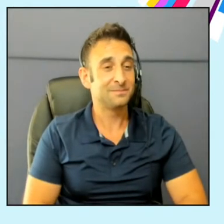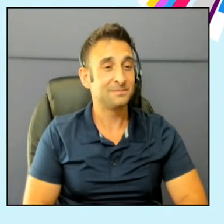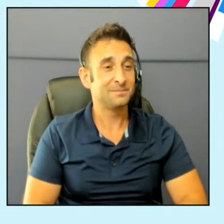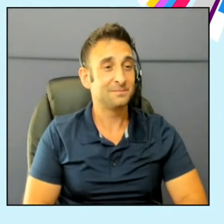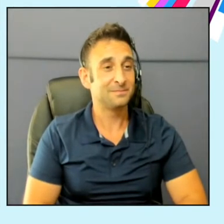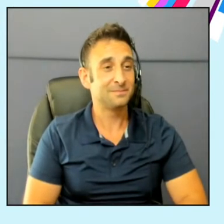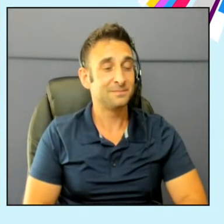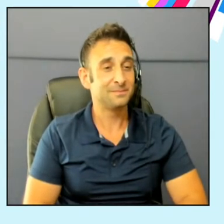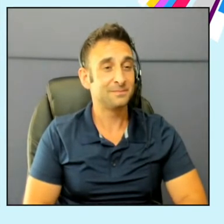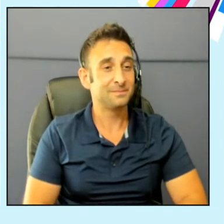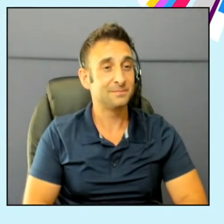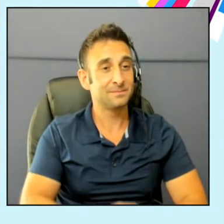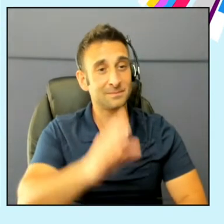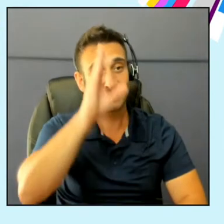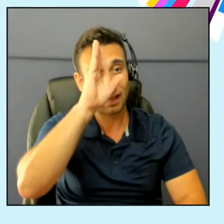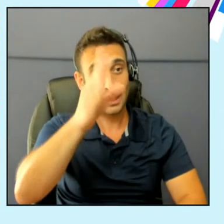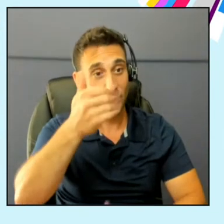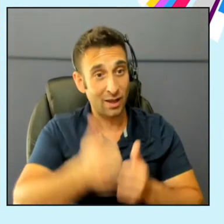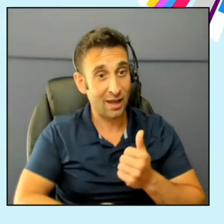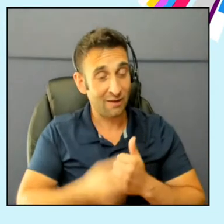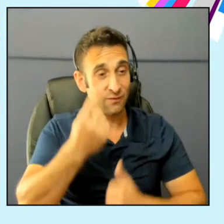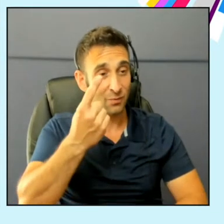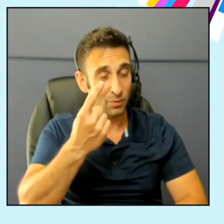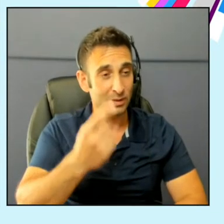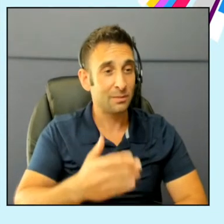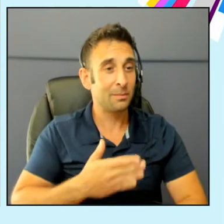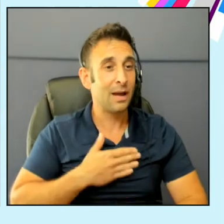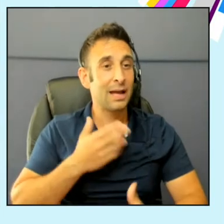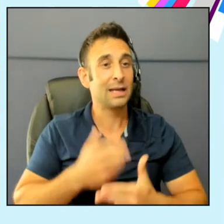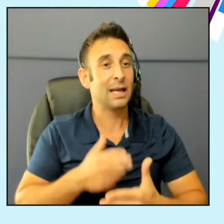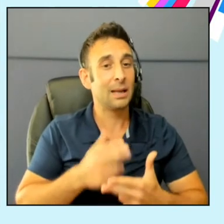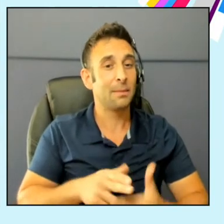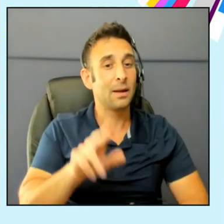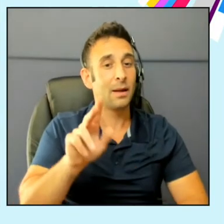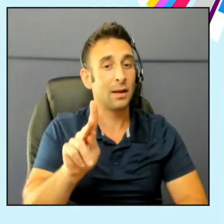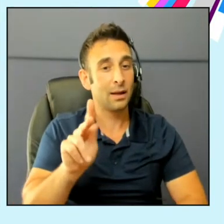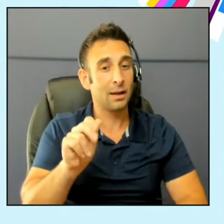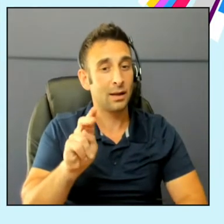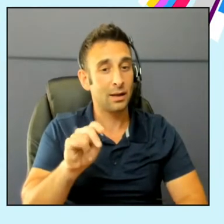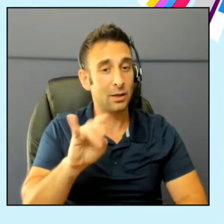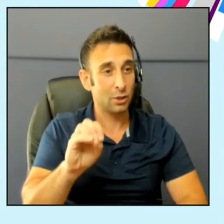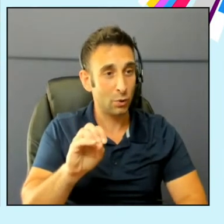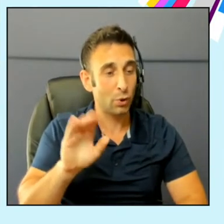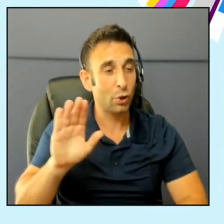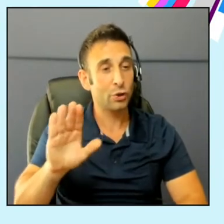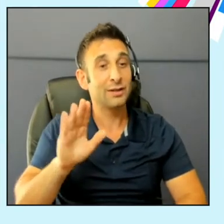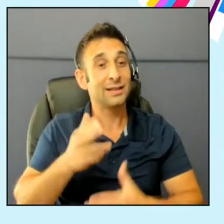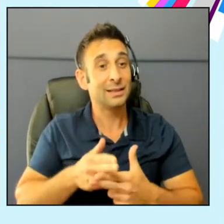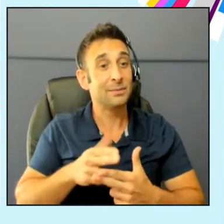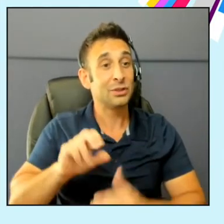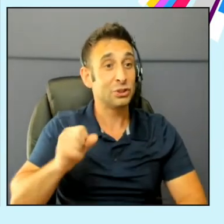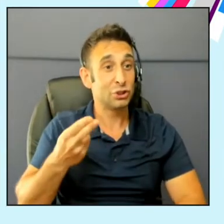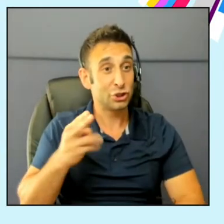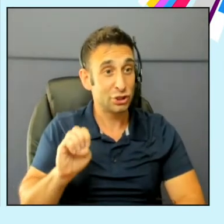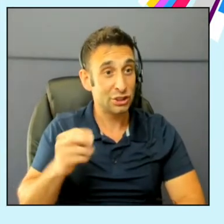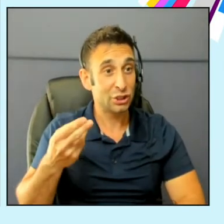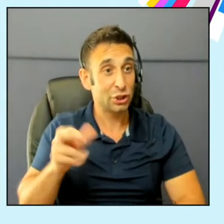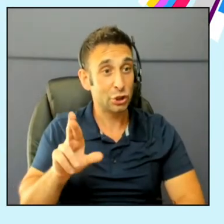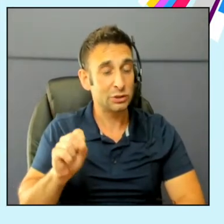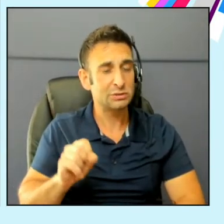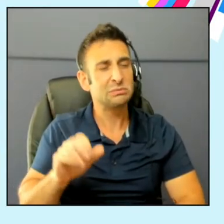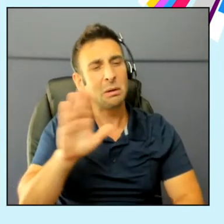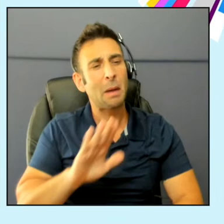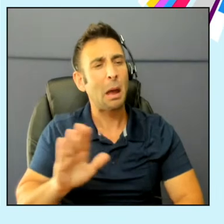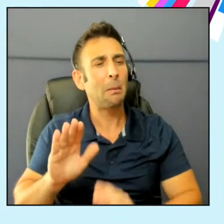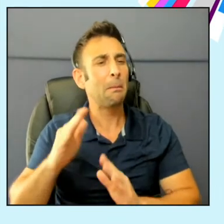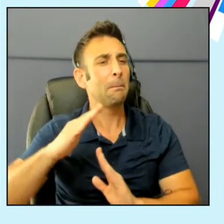Hi, everyone. My name is Kanyo, and my pronouns are she, her. I am medium height and I